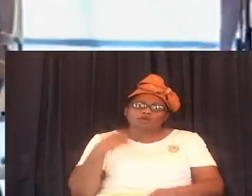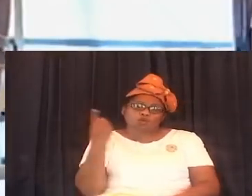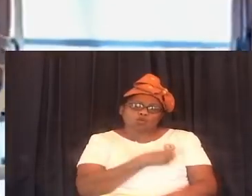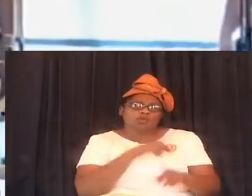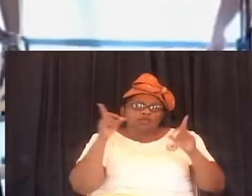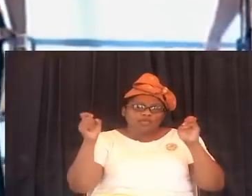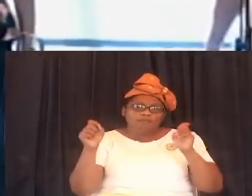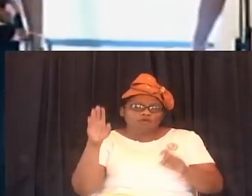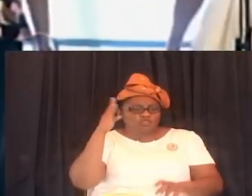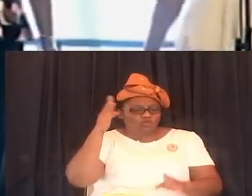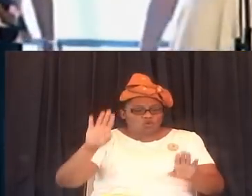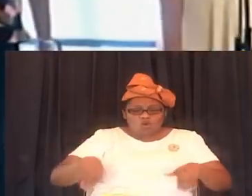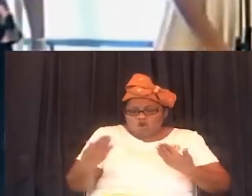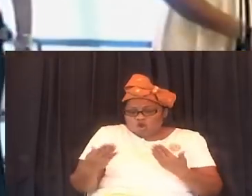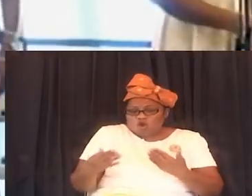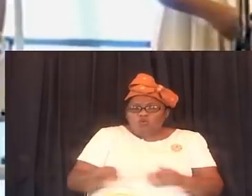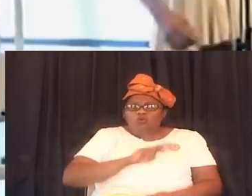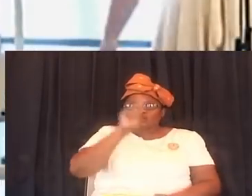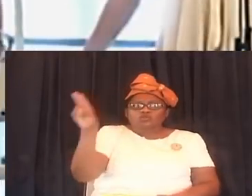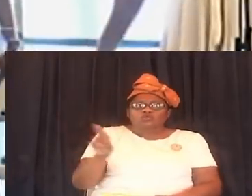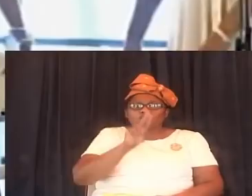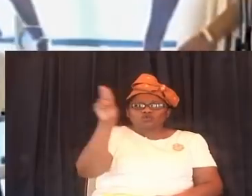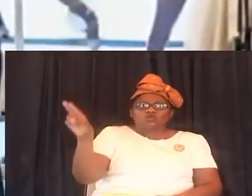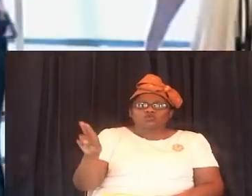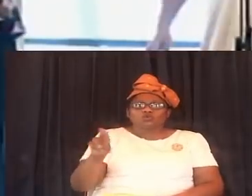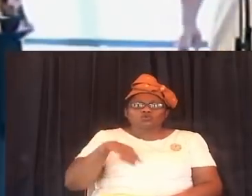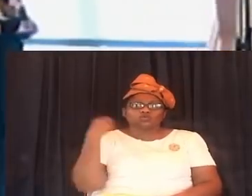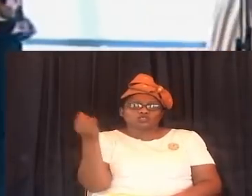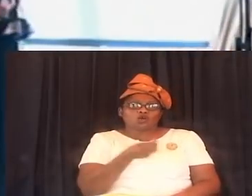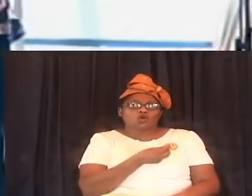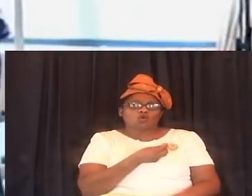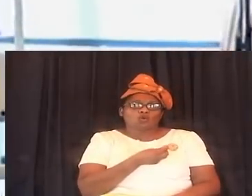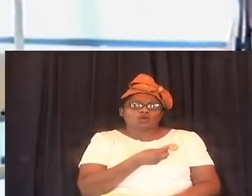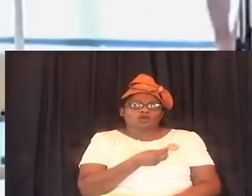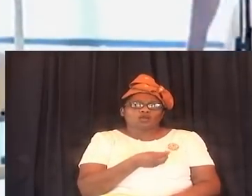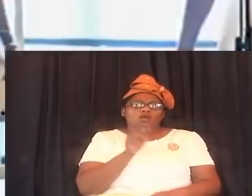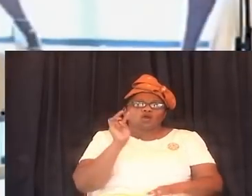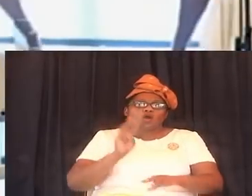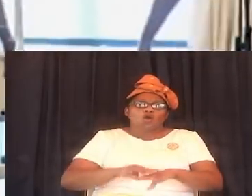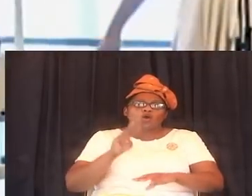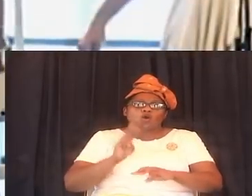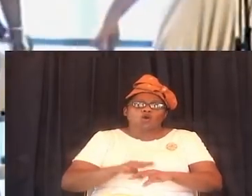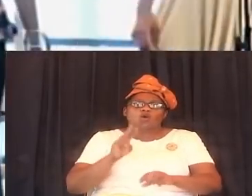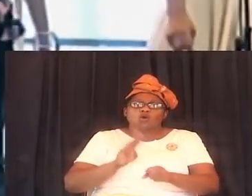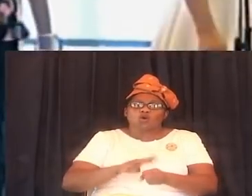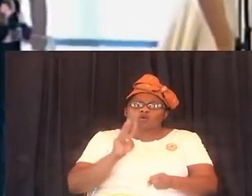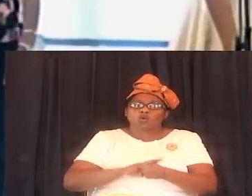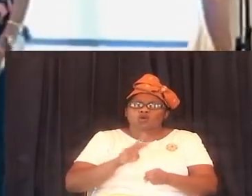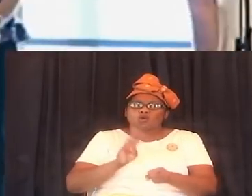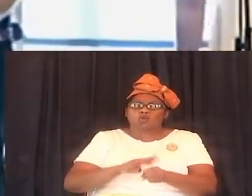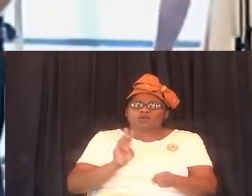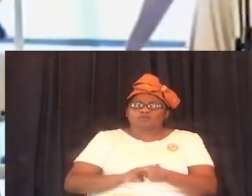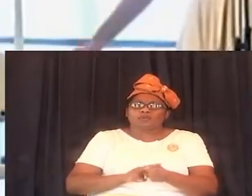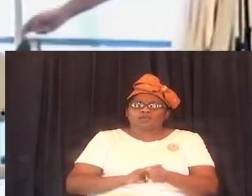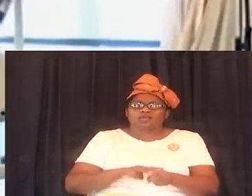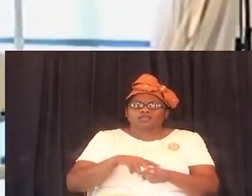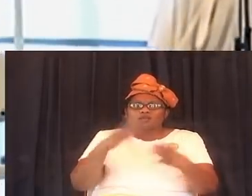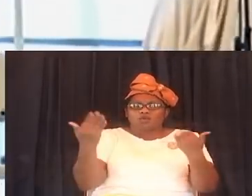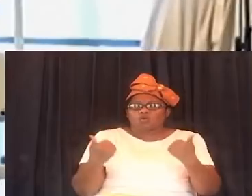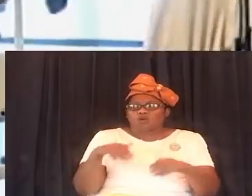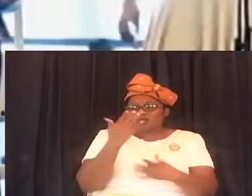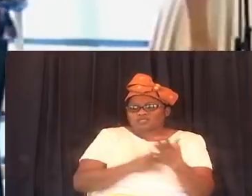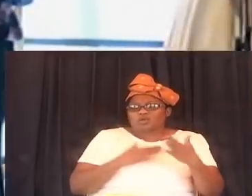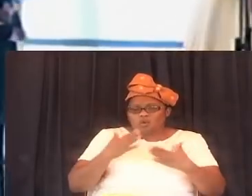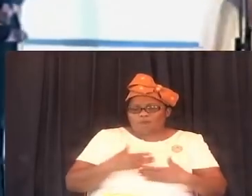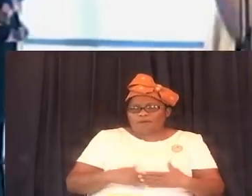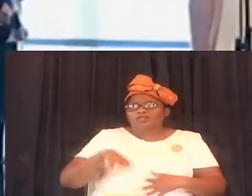warfare. Not carnal, but what might is you. Come on, watch, I'm going to pull down some strongholds. Come